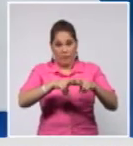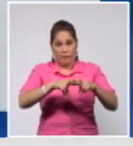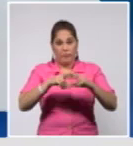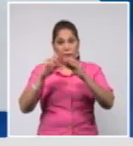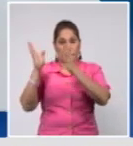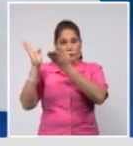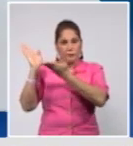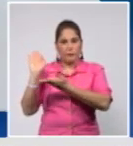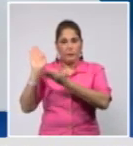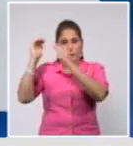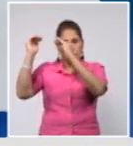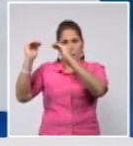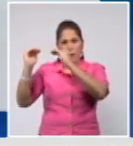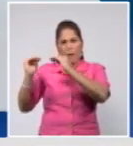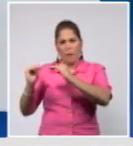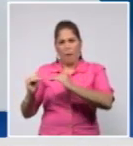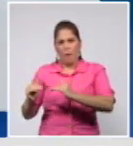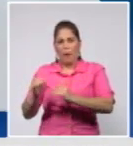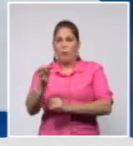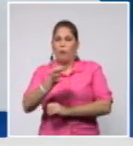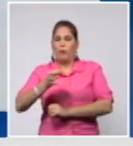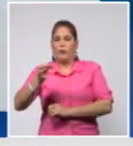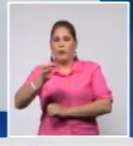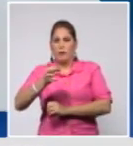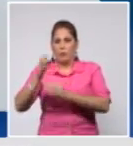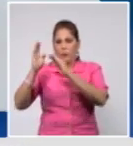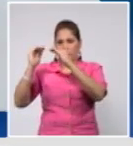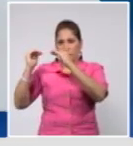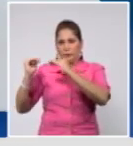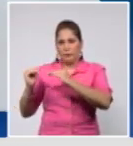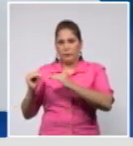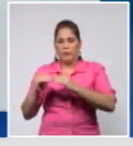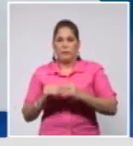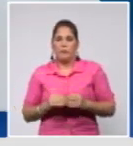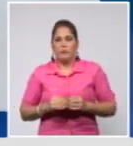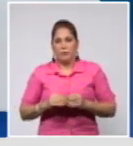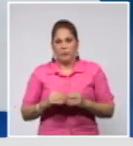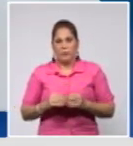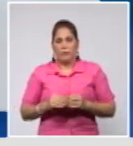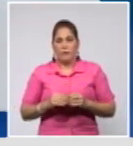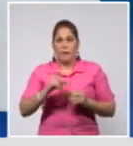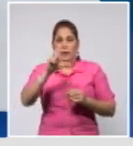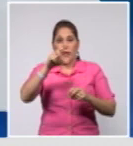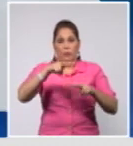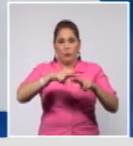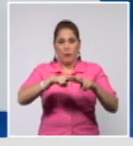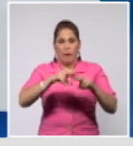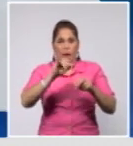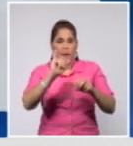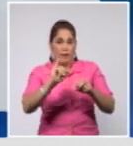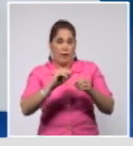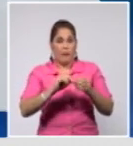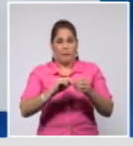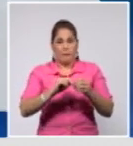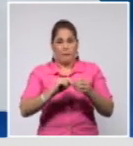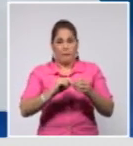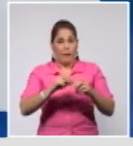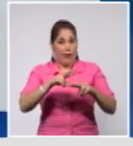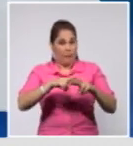Habana with 6, 10 de Octubre with 3, Habana Vieja